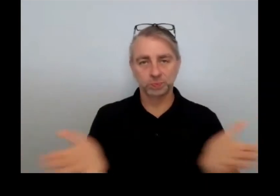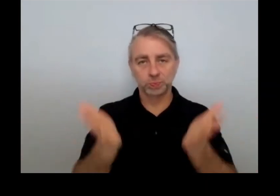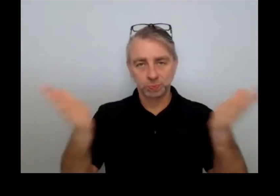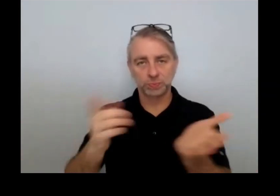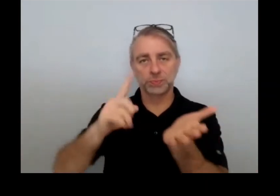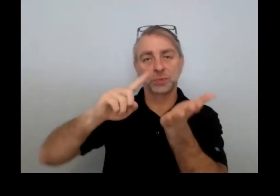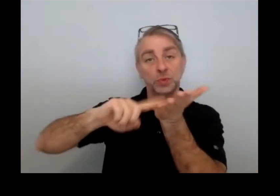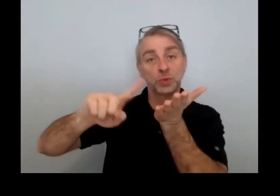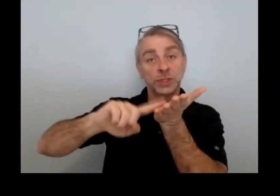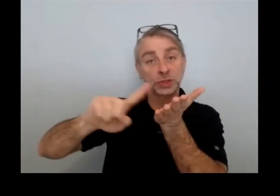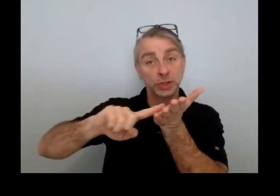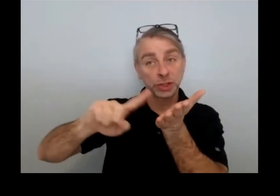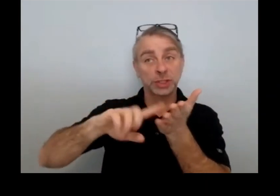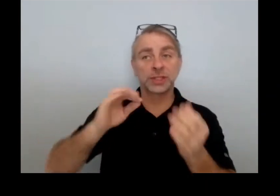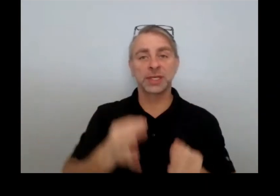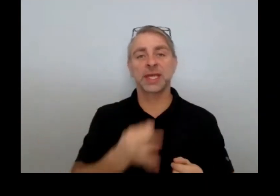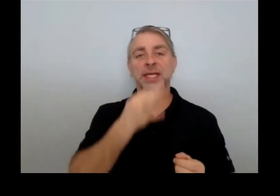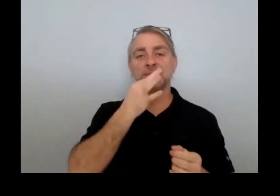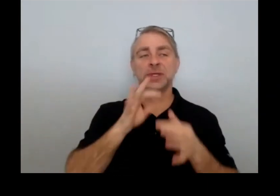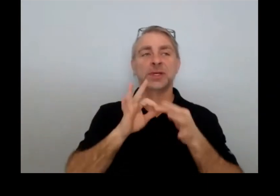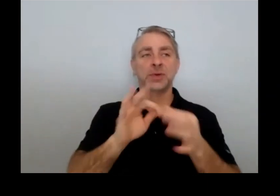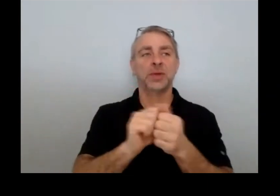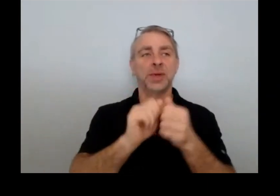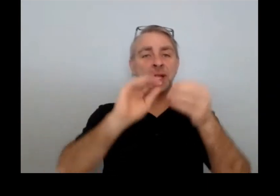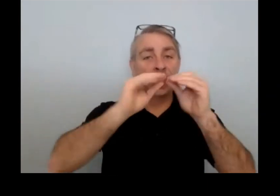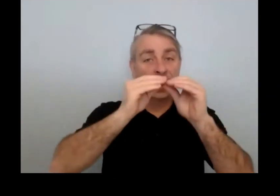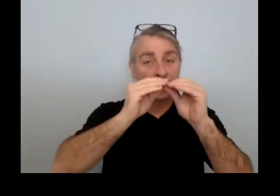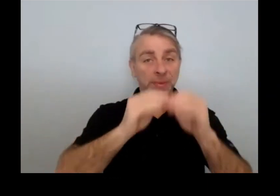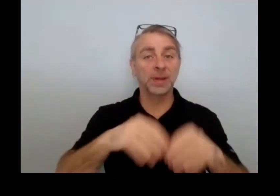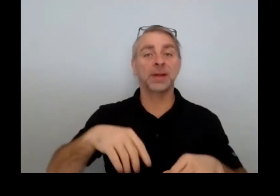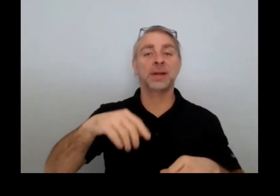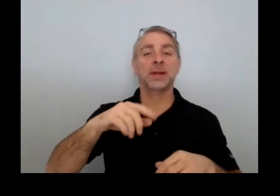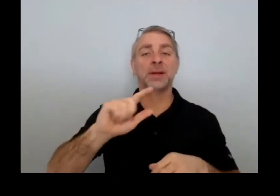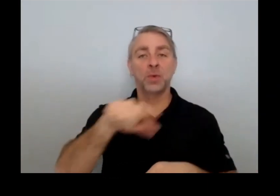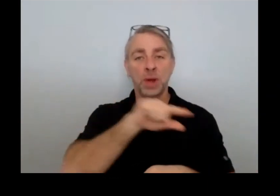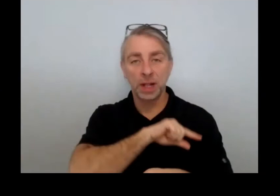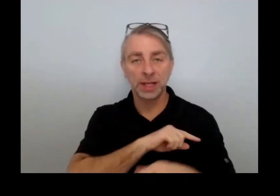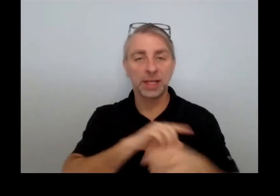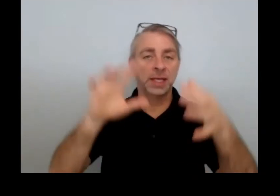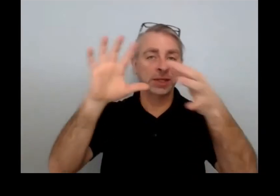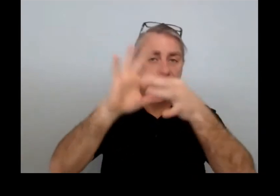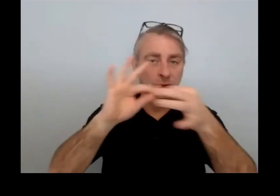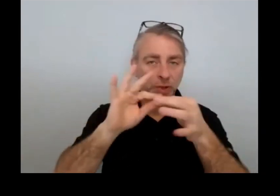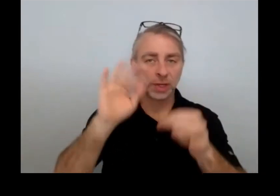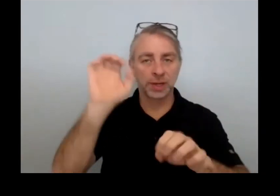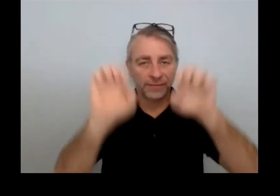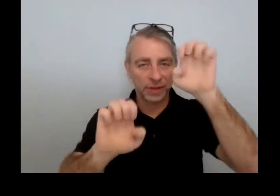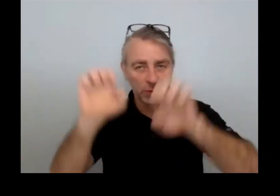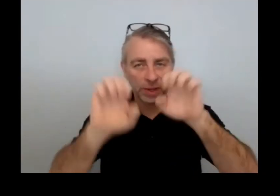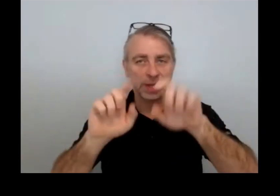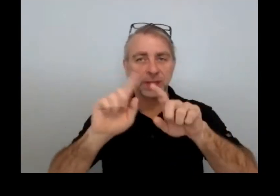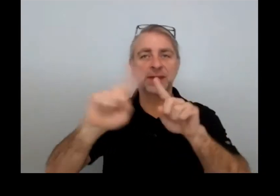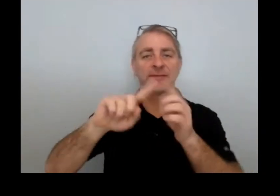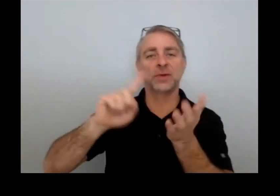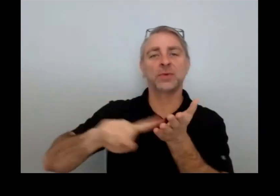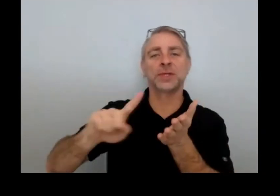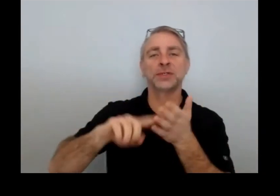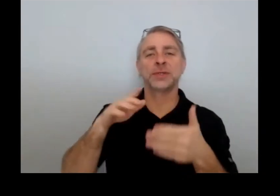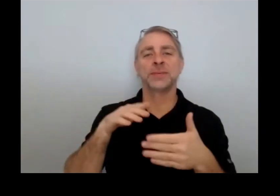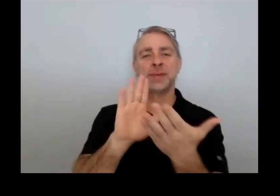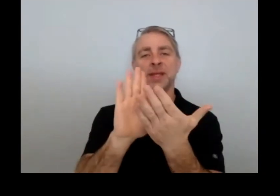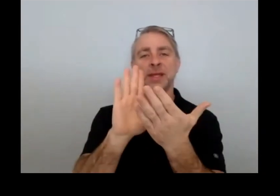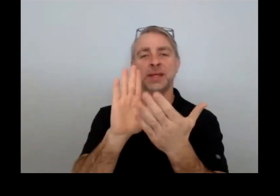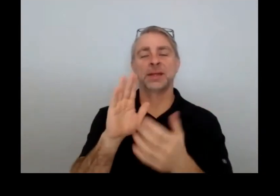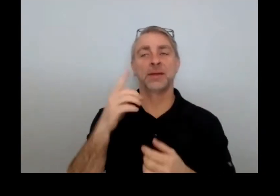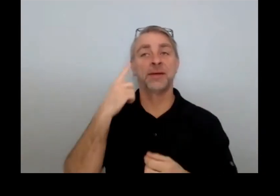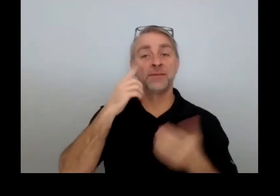of computational, quantitative, qualitative, and evaluative research methods useful to STEM